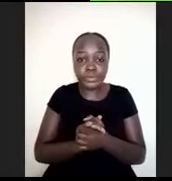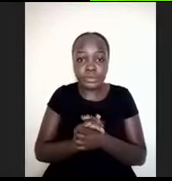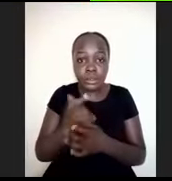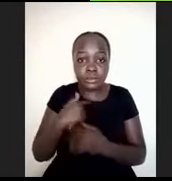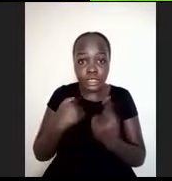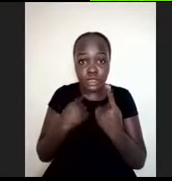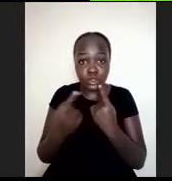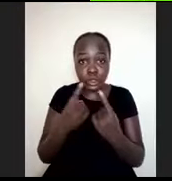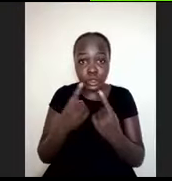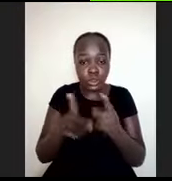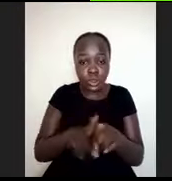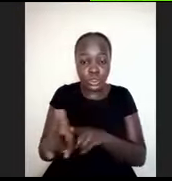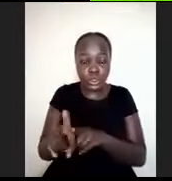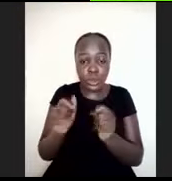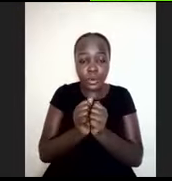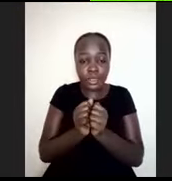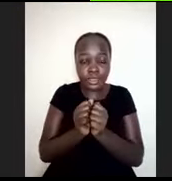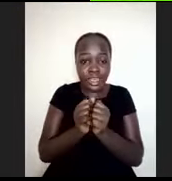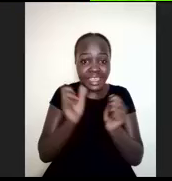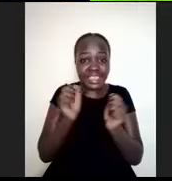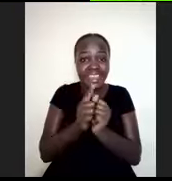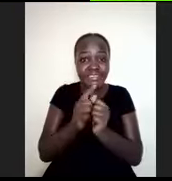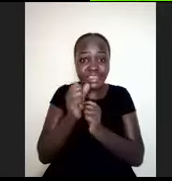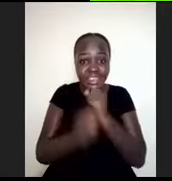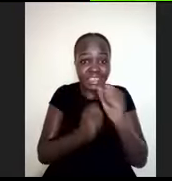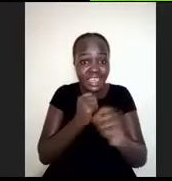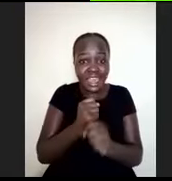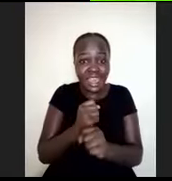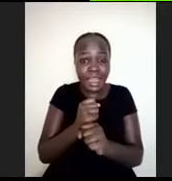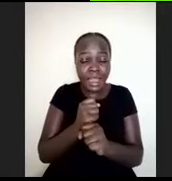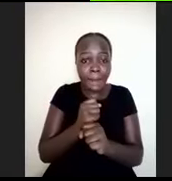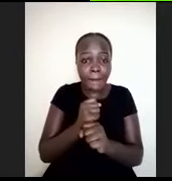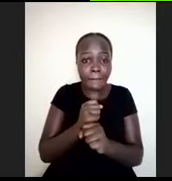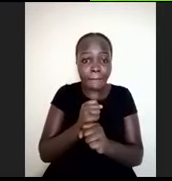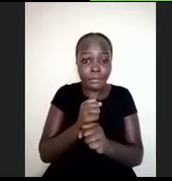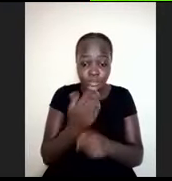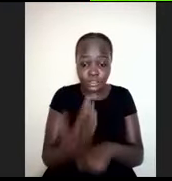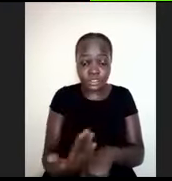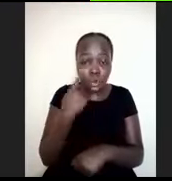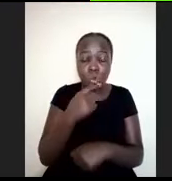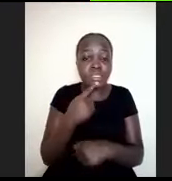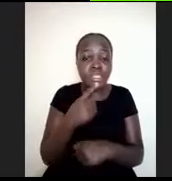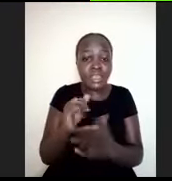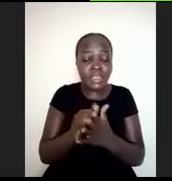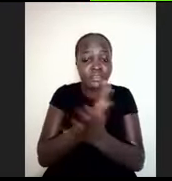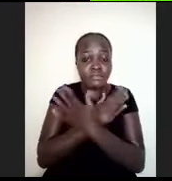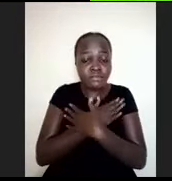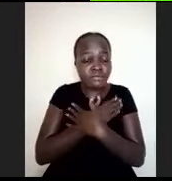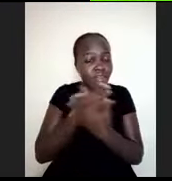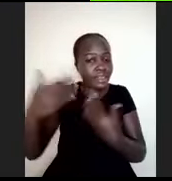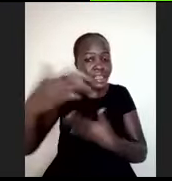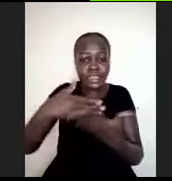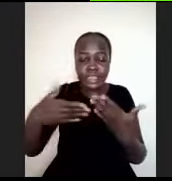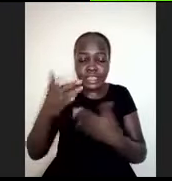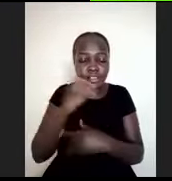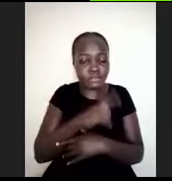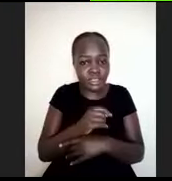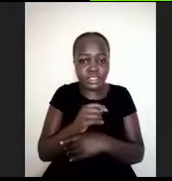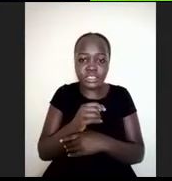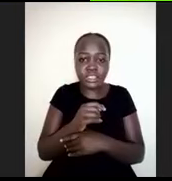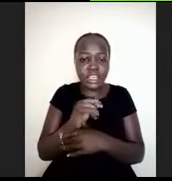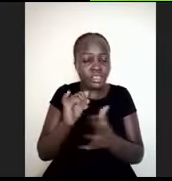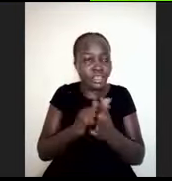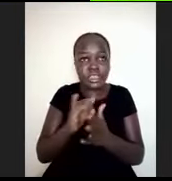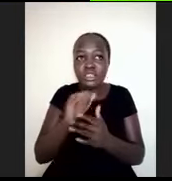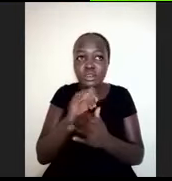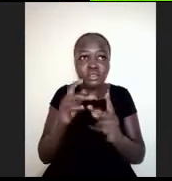to an 11-year-old who told me her friend was already engaging. And so it's not too late